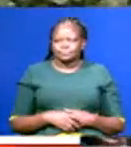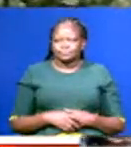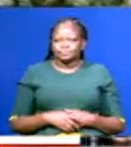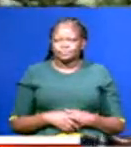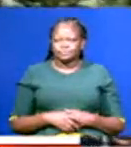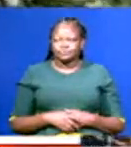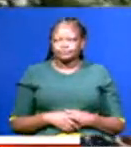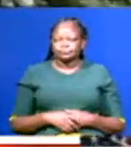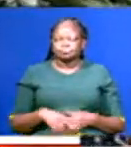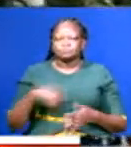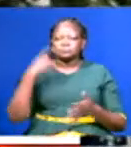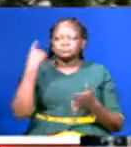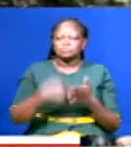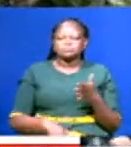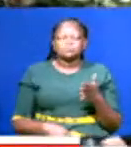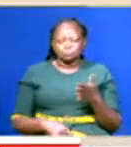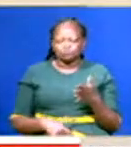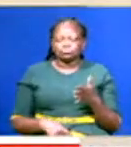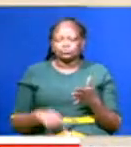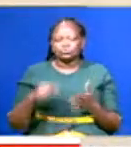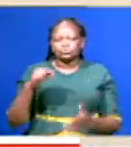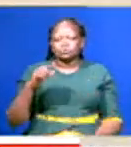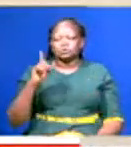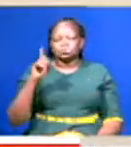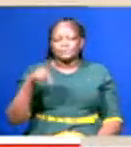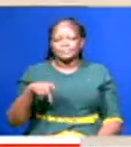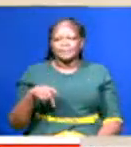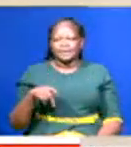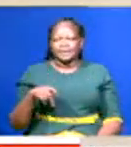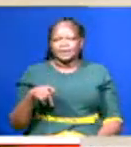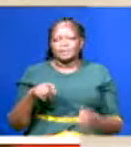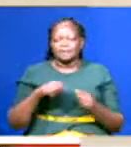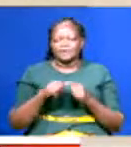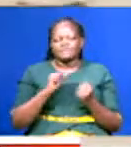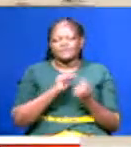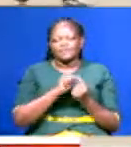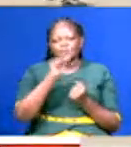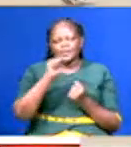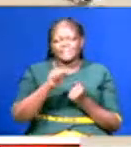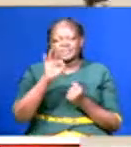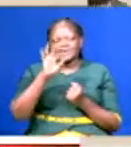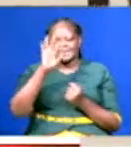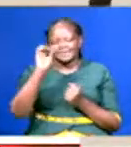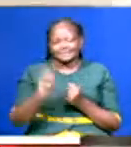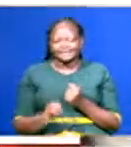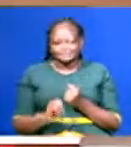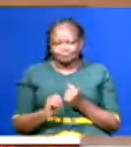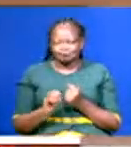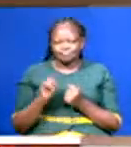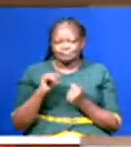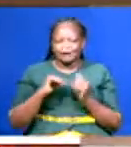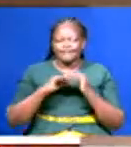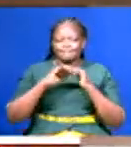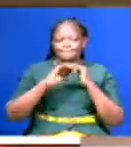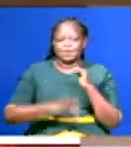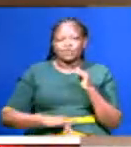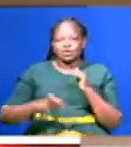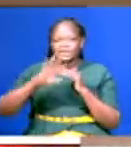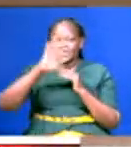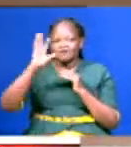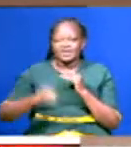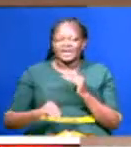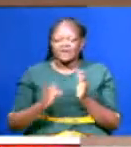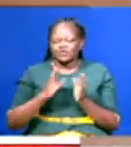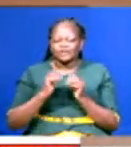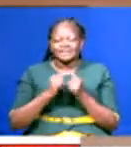The tax to gross domestic product ratio in Kenya stands at 15.3%. This is below the African average of